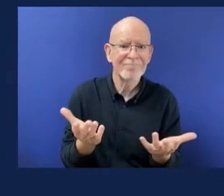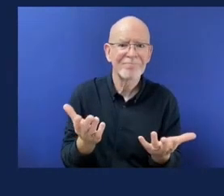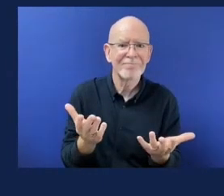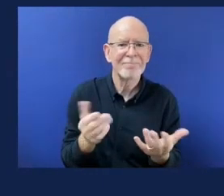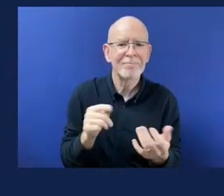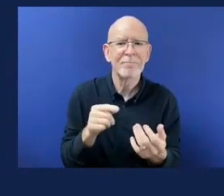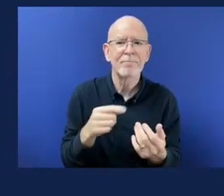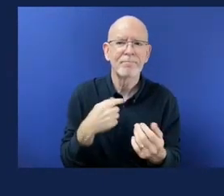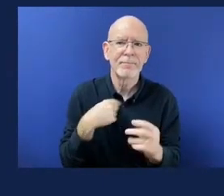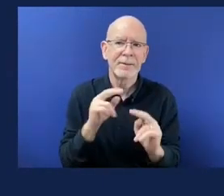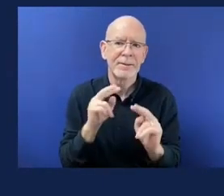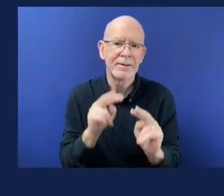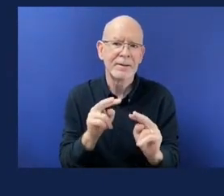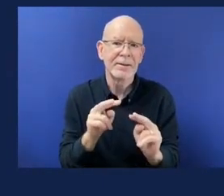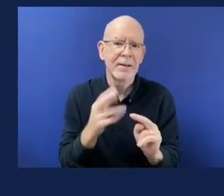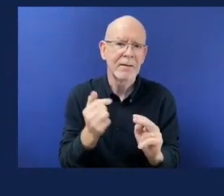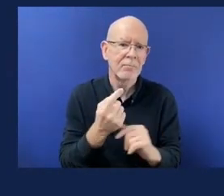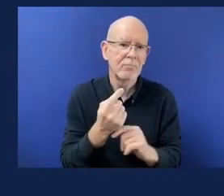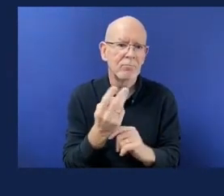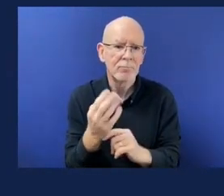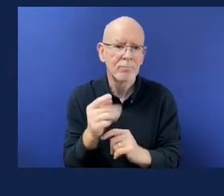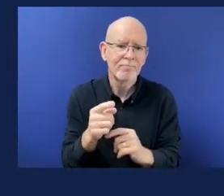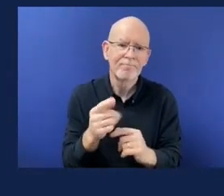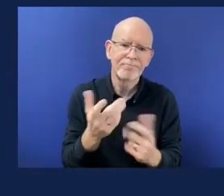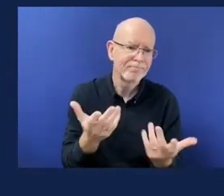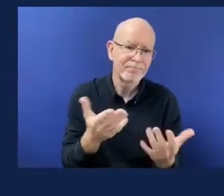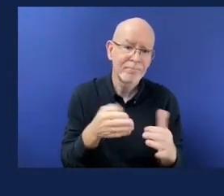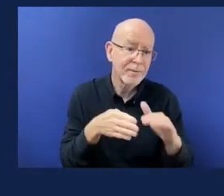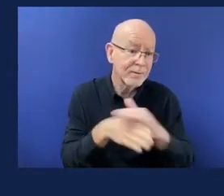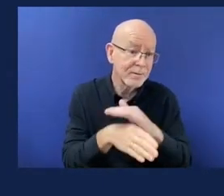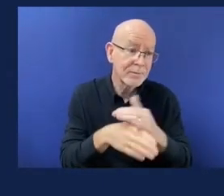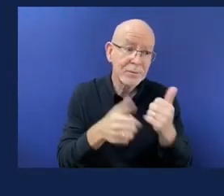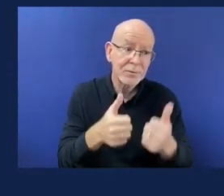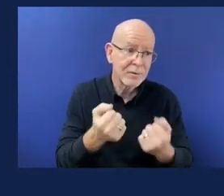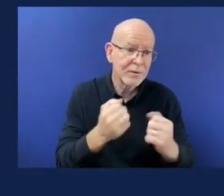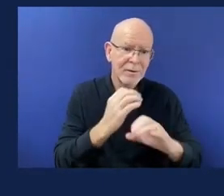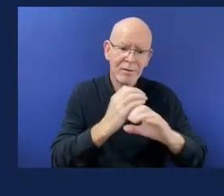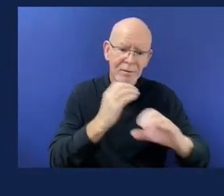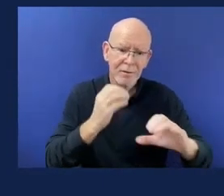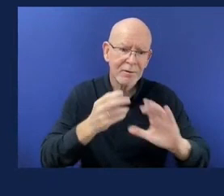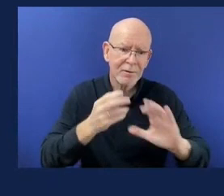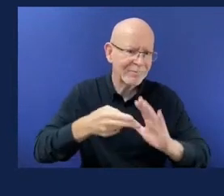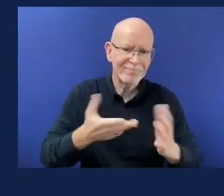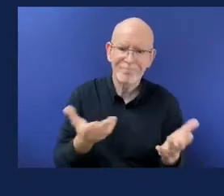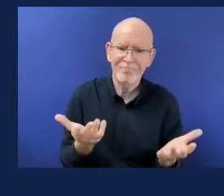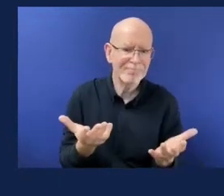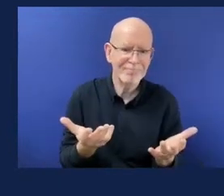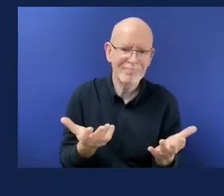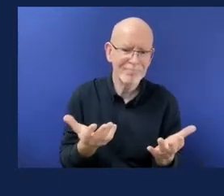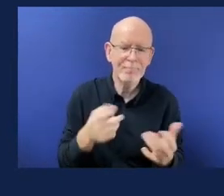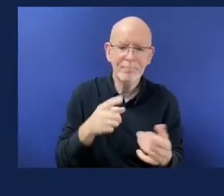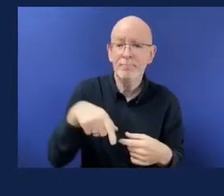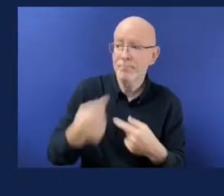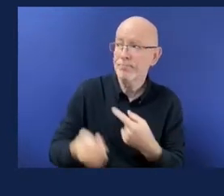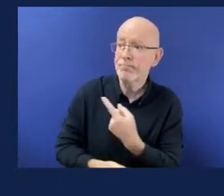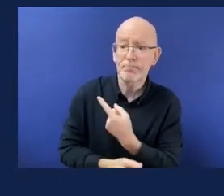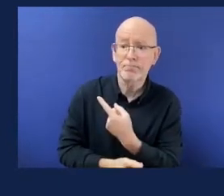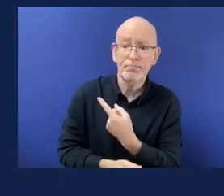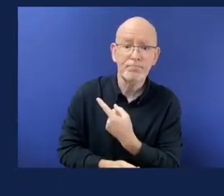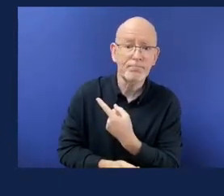the stadiums need to be retrofitted if they're going to be updated for better accessibility